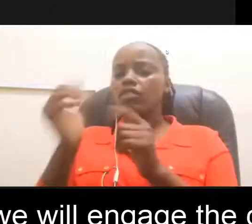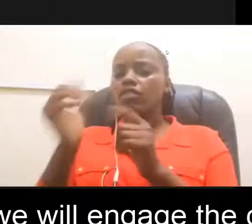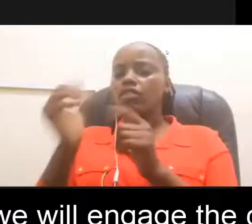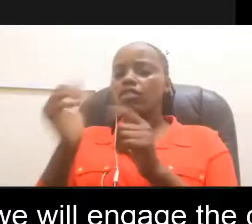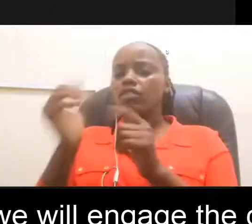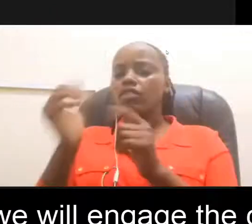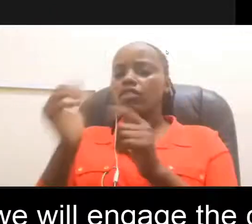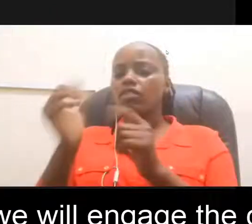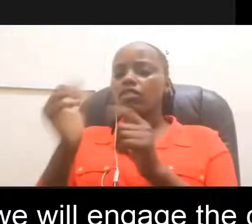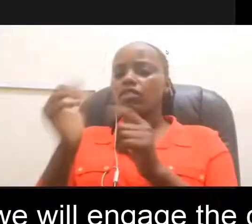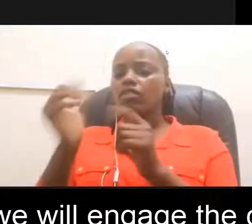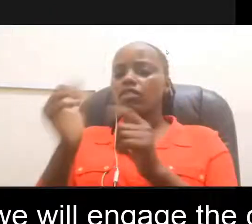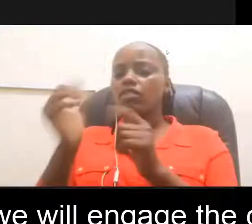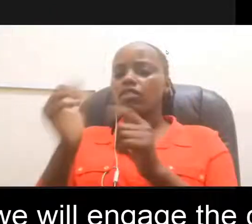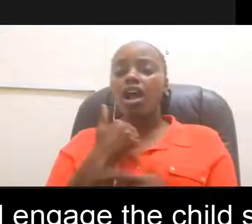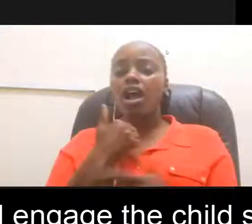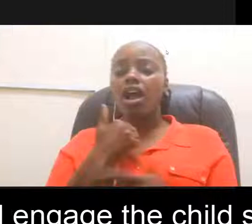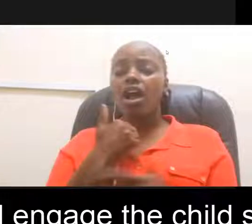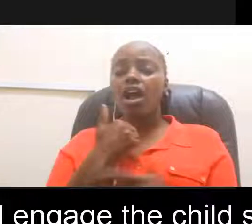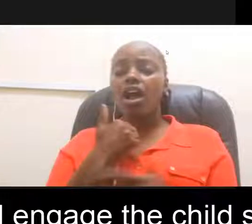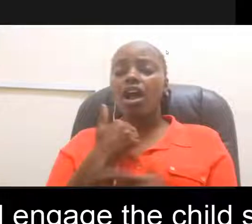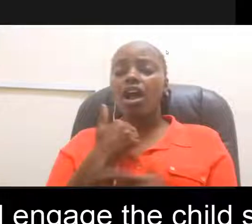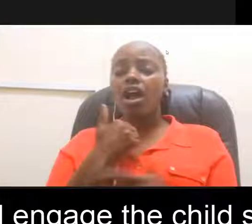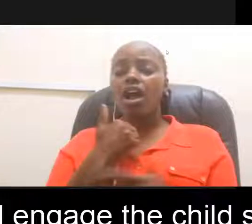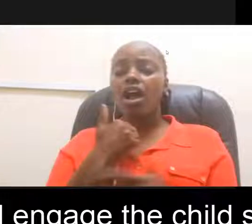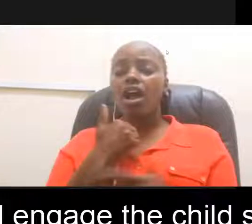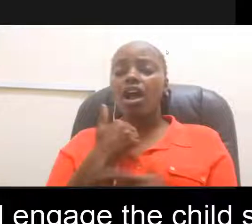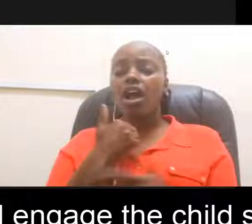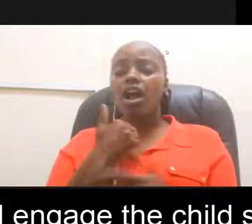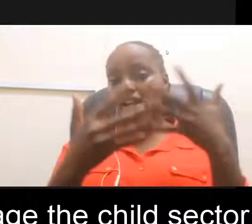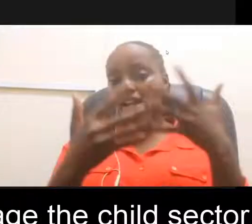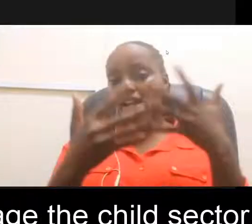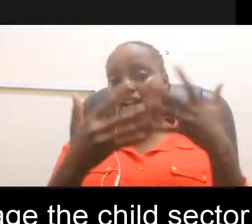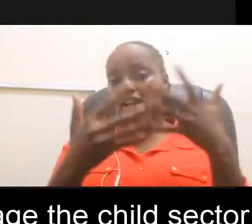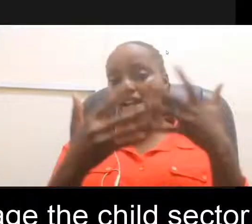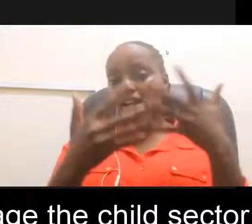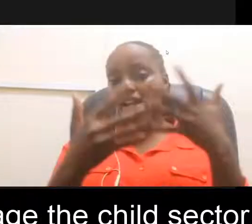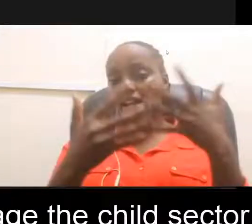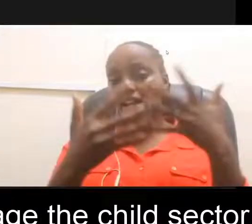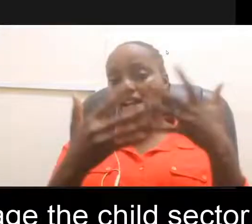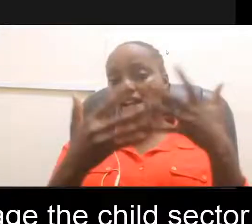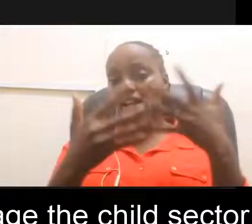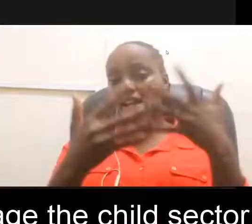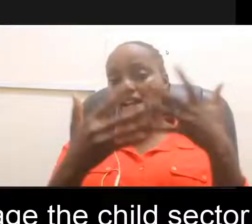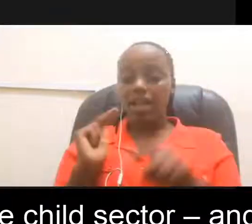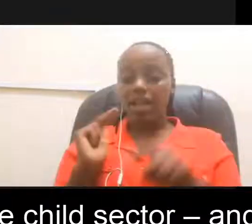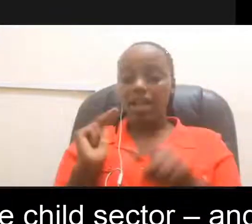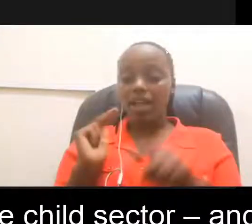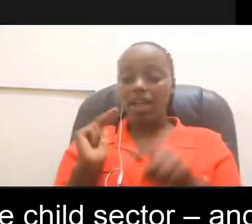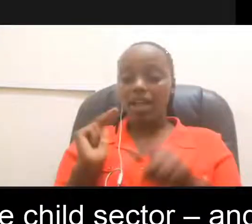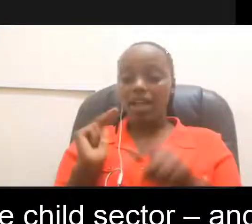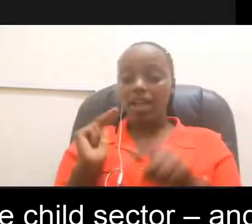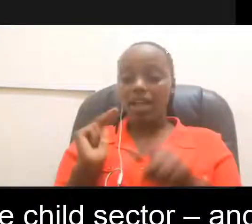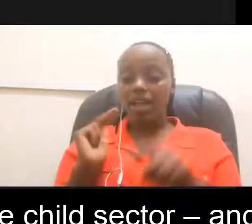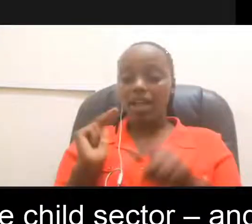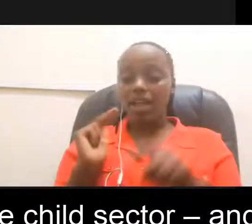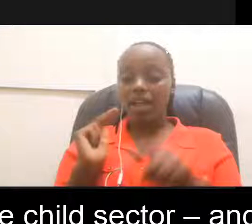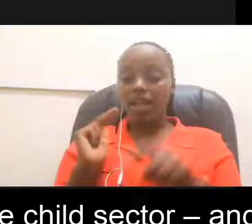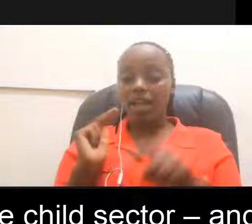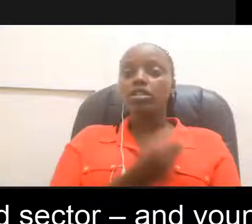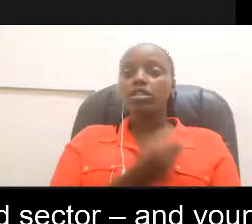the committee to celebrate the Charter at 30. But for us as CSOs, I think it's an opportunity to do an inspection